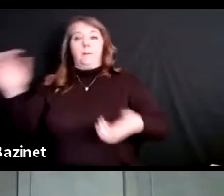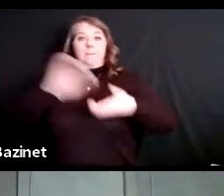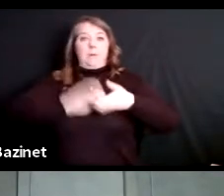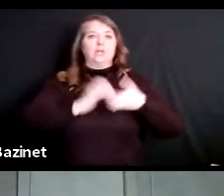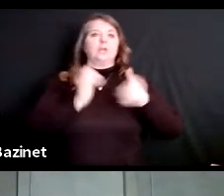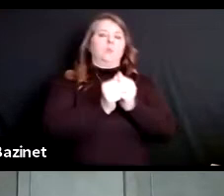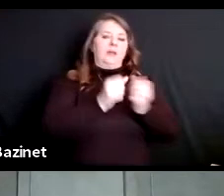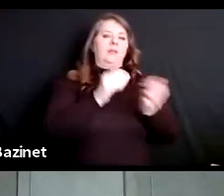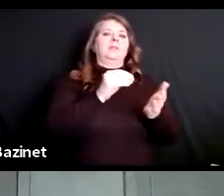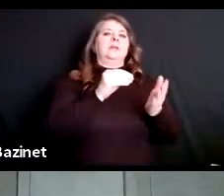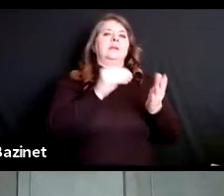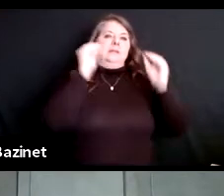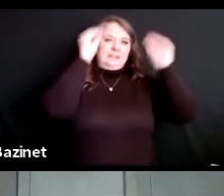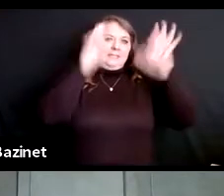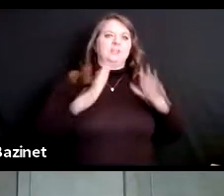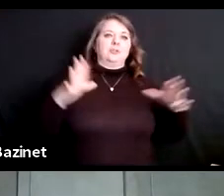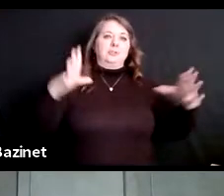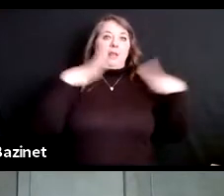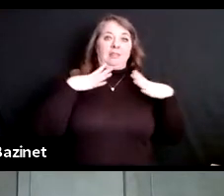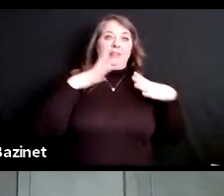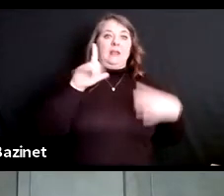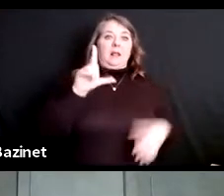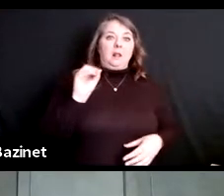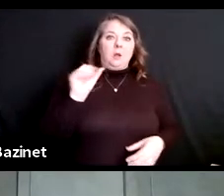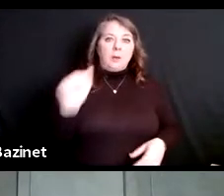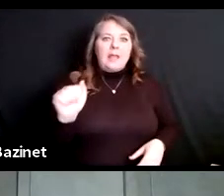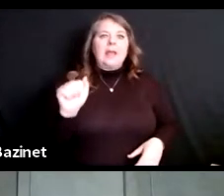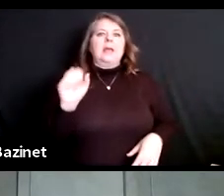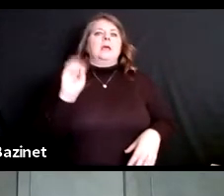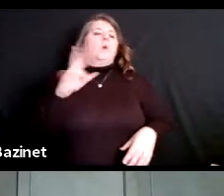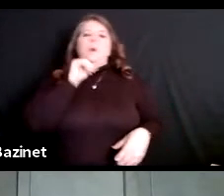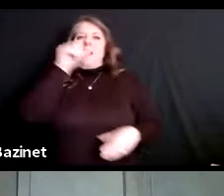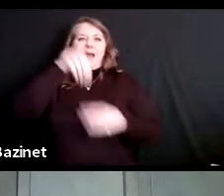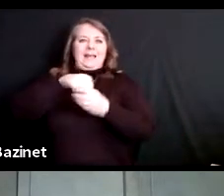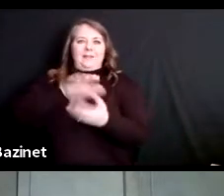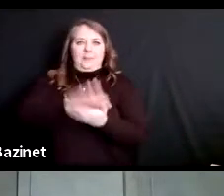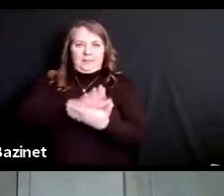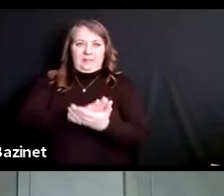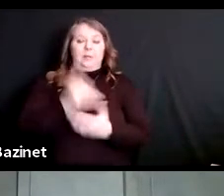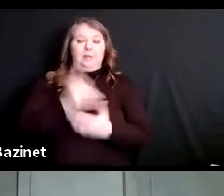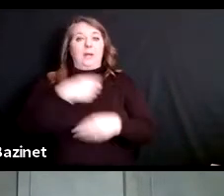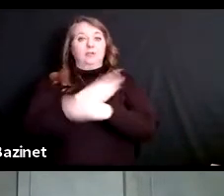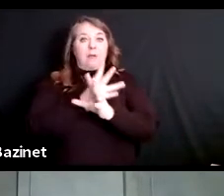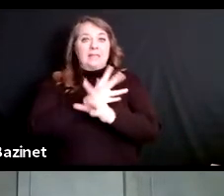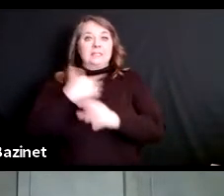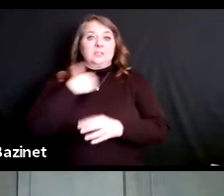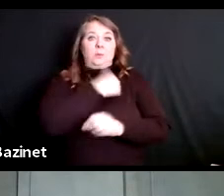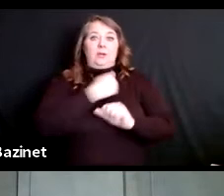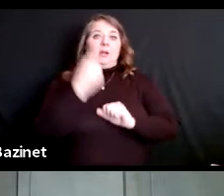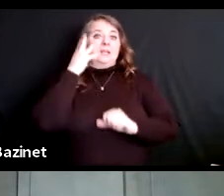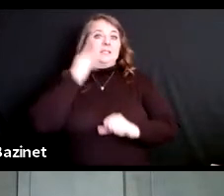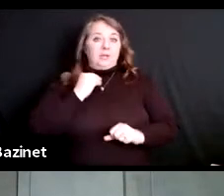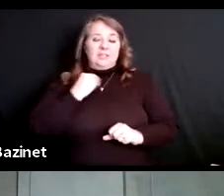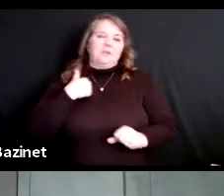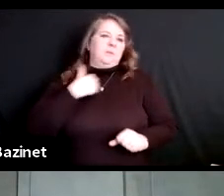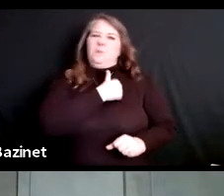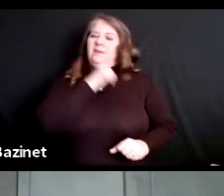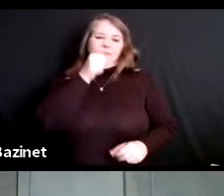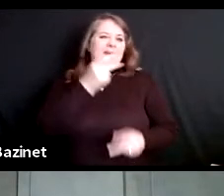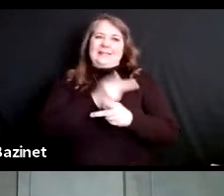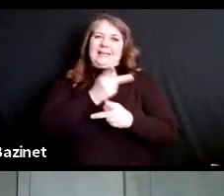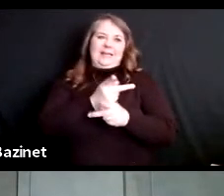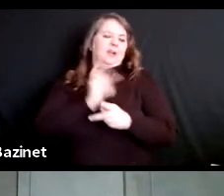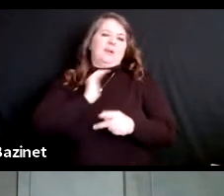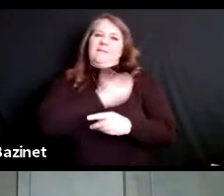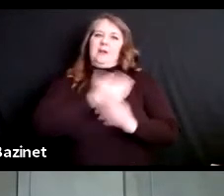or needed to not be in the building. And I think one of the crises that we're facing right now is that we haven't taken really good care of our